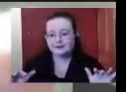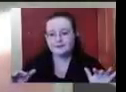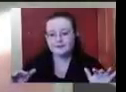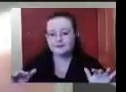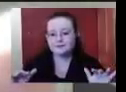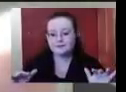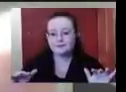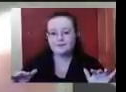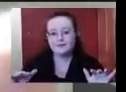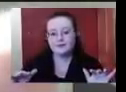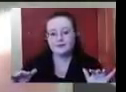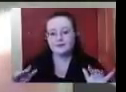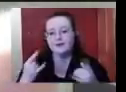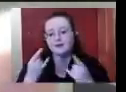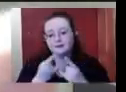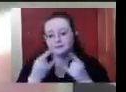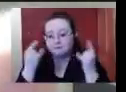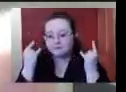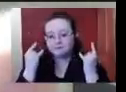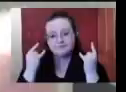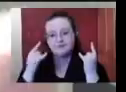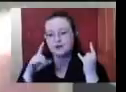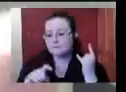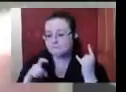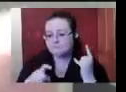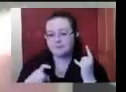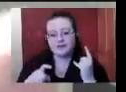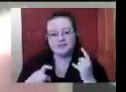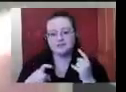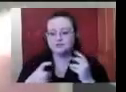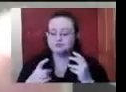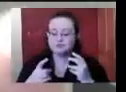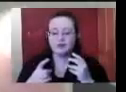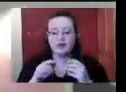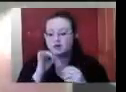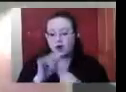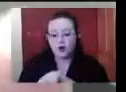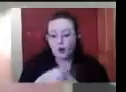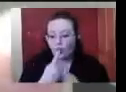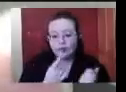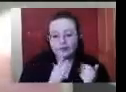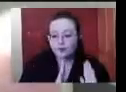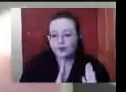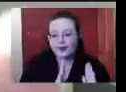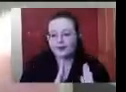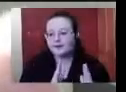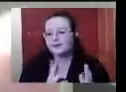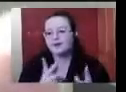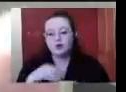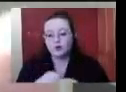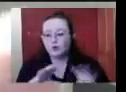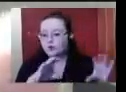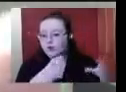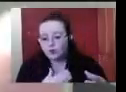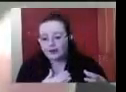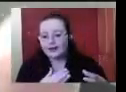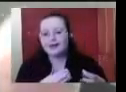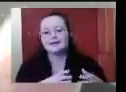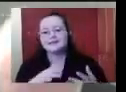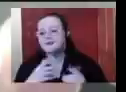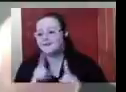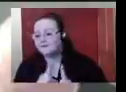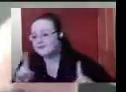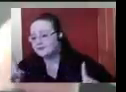disease. And masking needs to be used in combination with other protective measures such as cohorting, physical distancing, hand